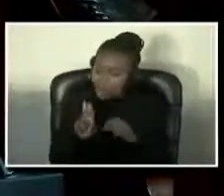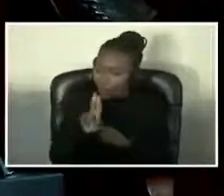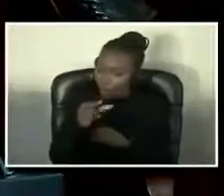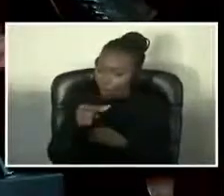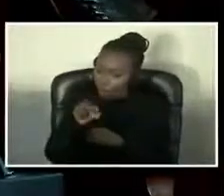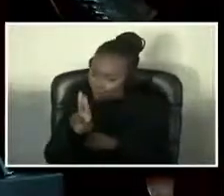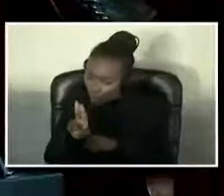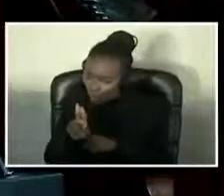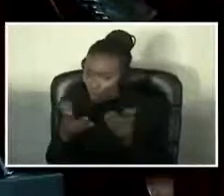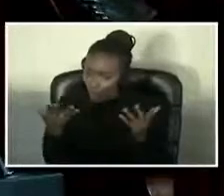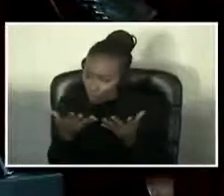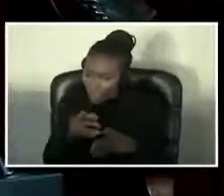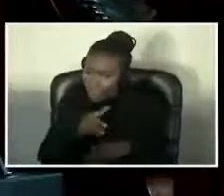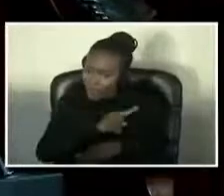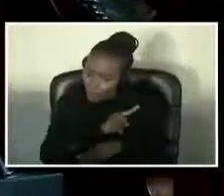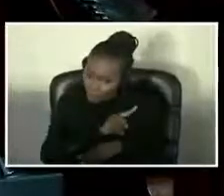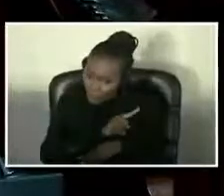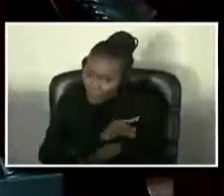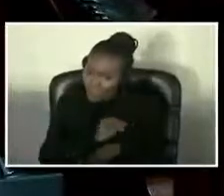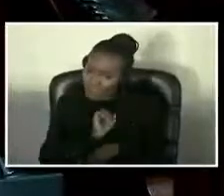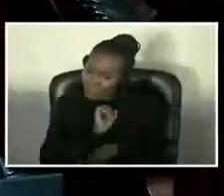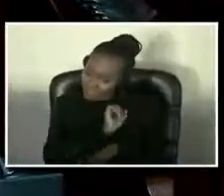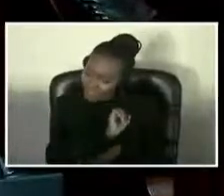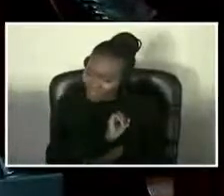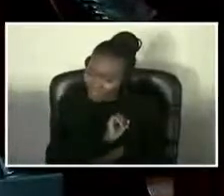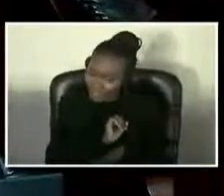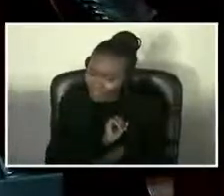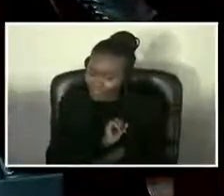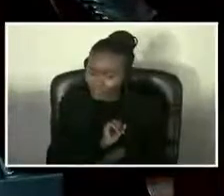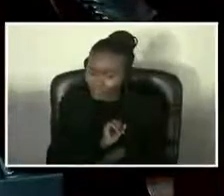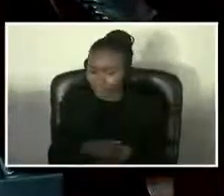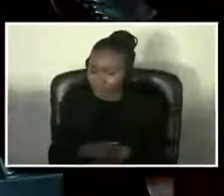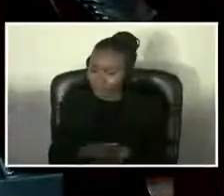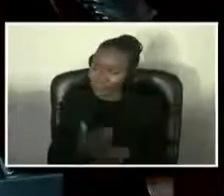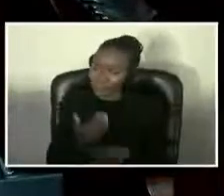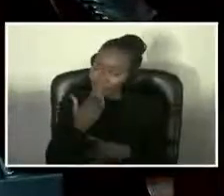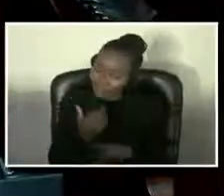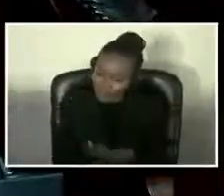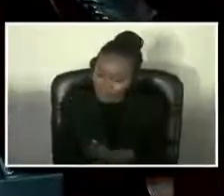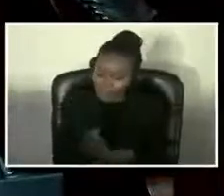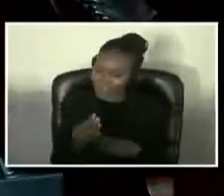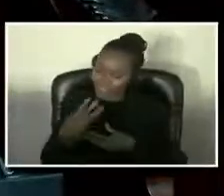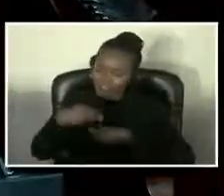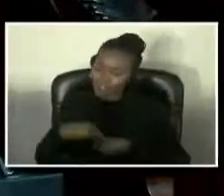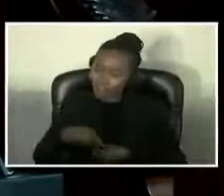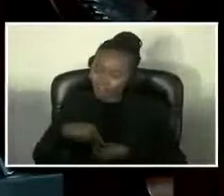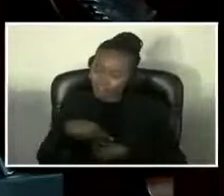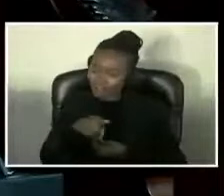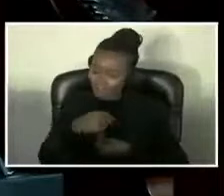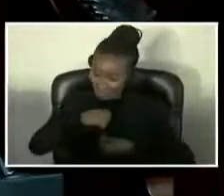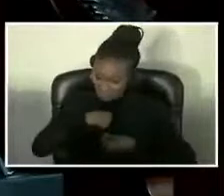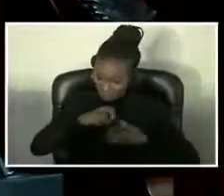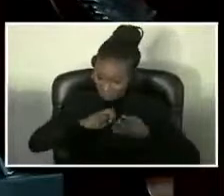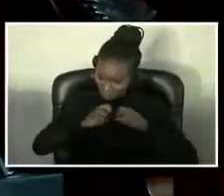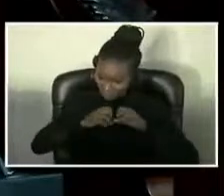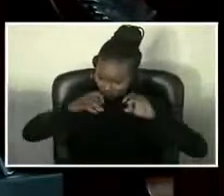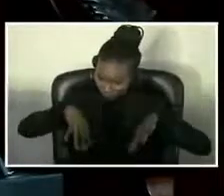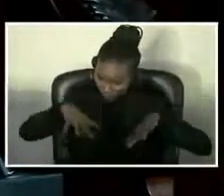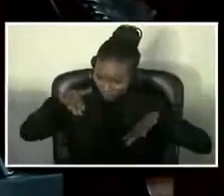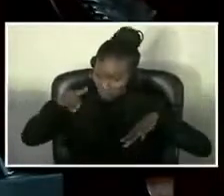parkland as a result of the habitual problems are so queen don't get me involved in things i am not part